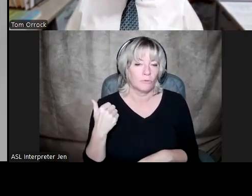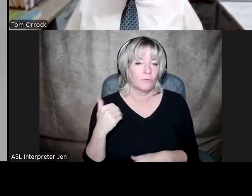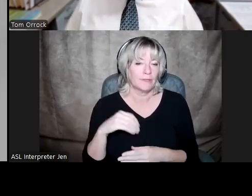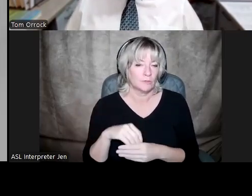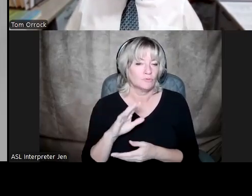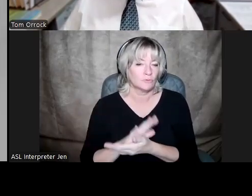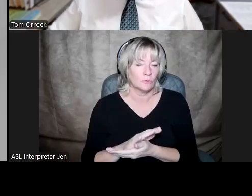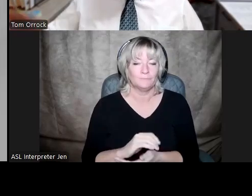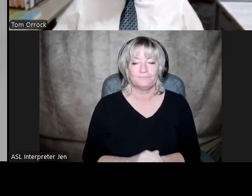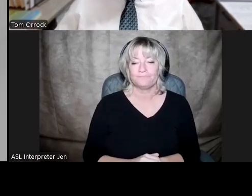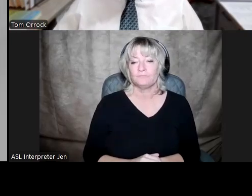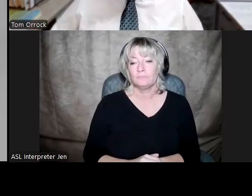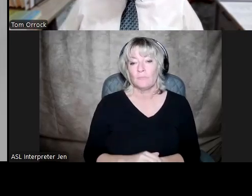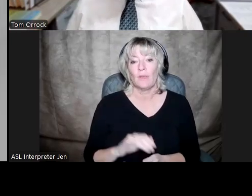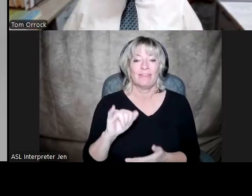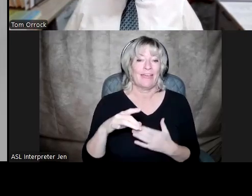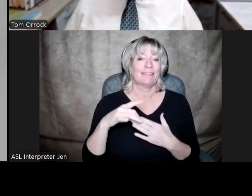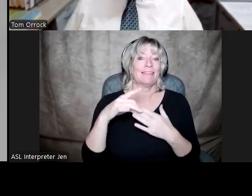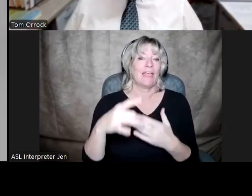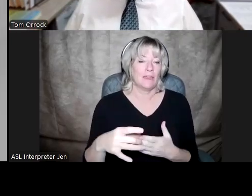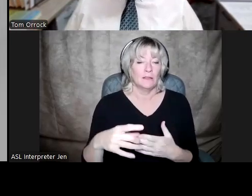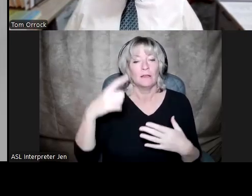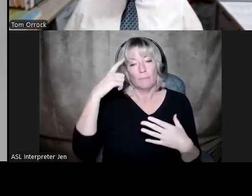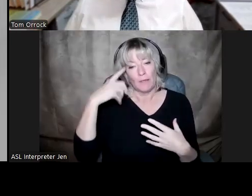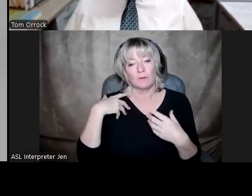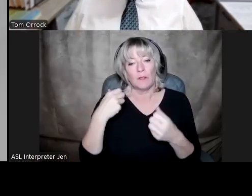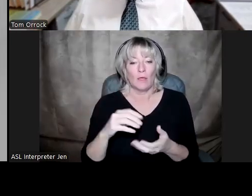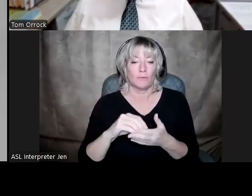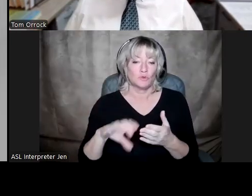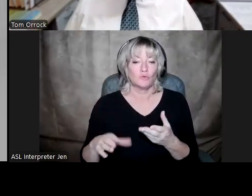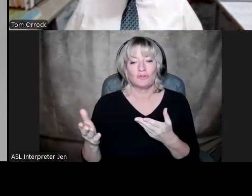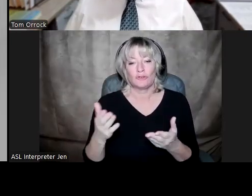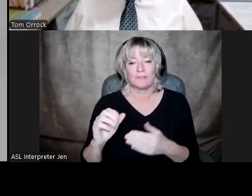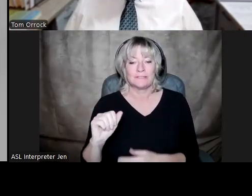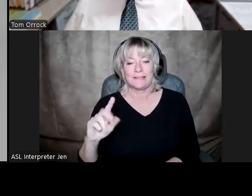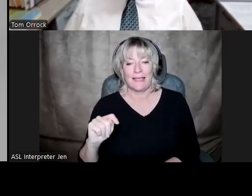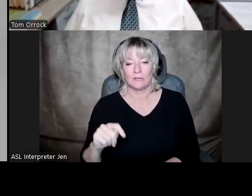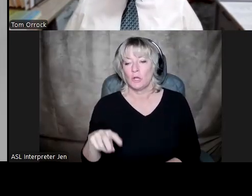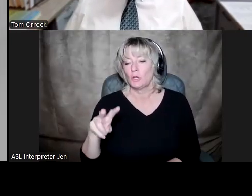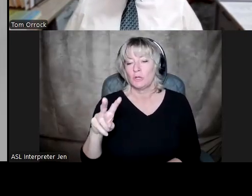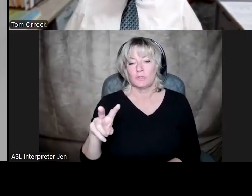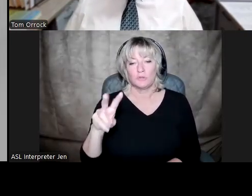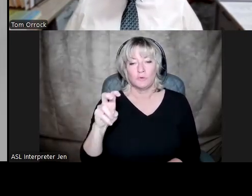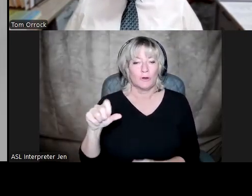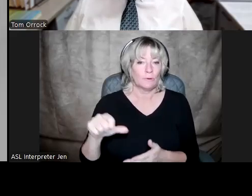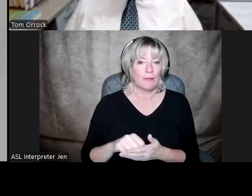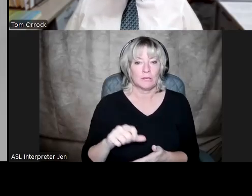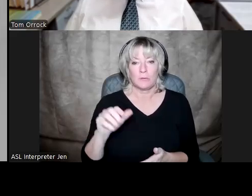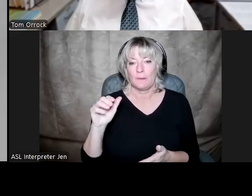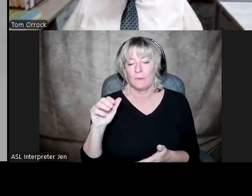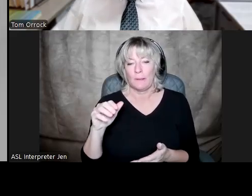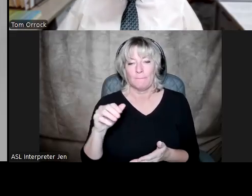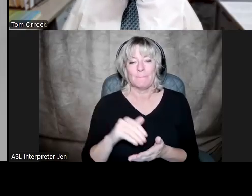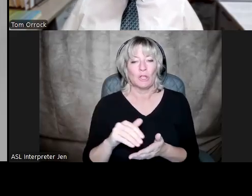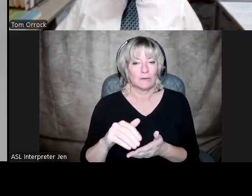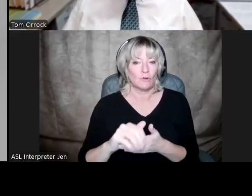schools. And so that led to the Mental Health Student Services Act, which is a $280 million program. We have it in 57 counties now.